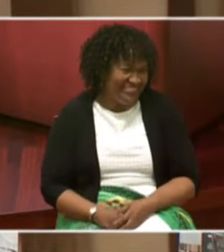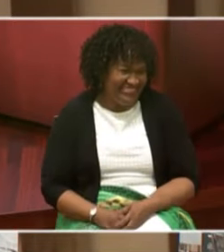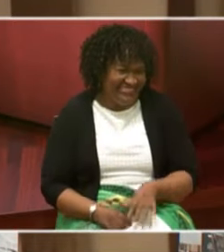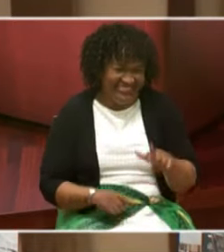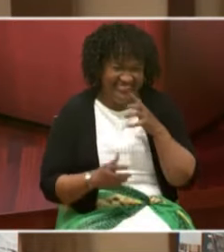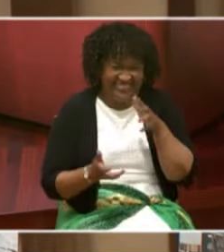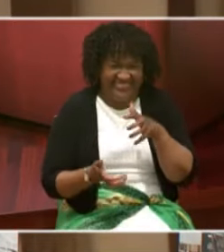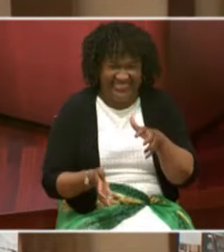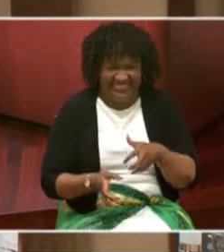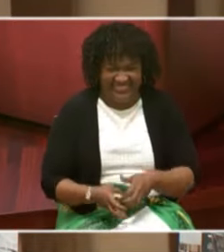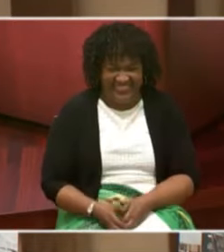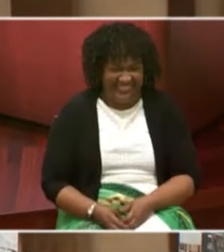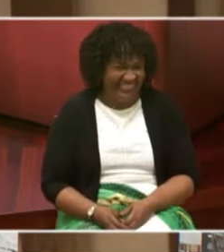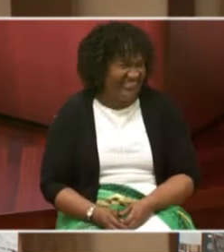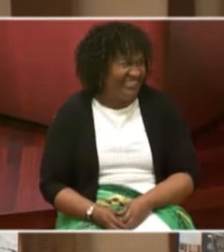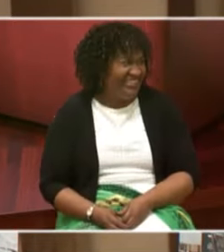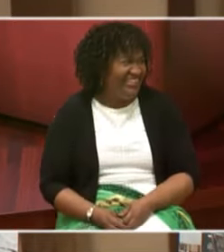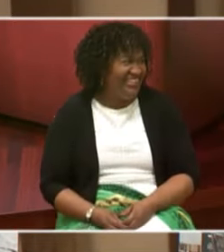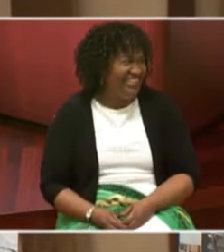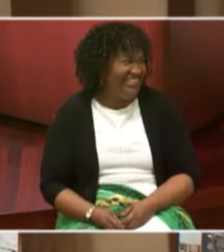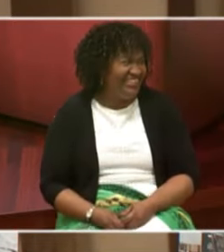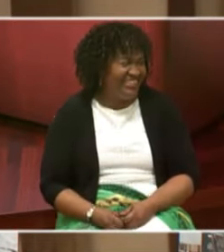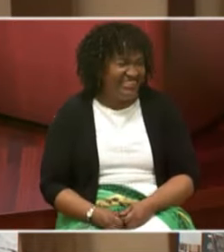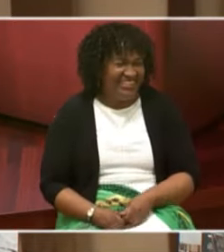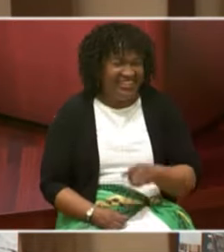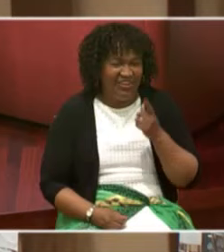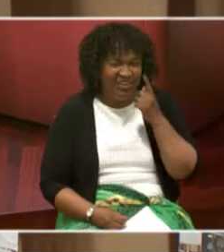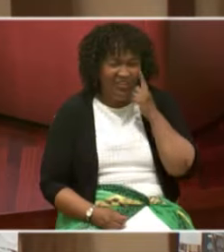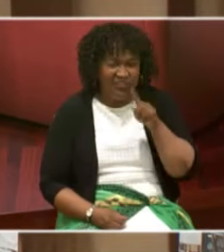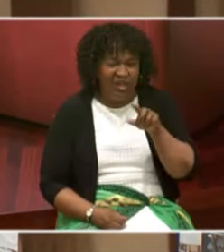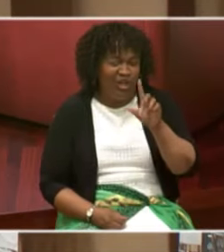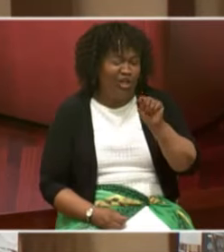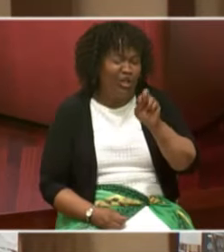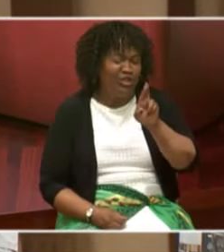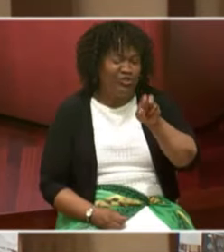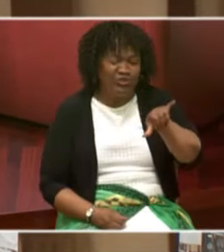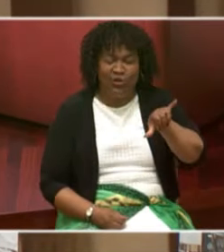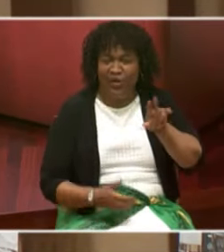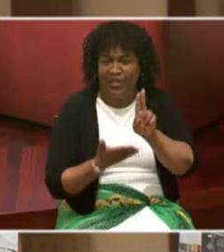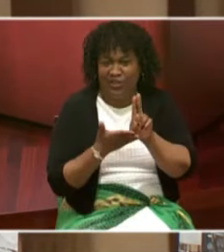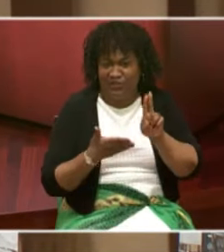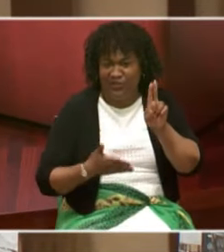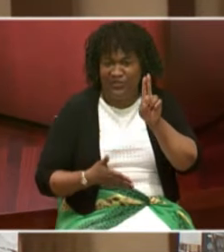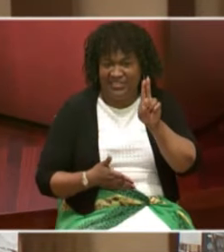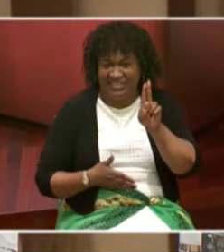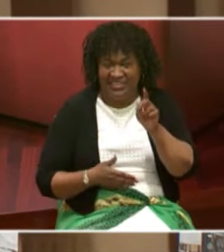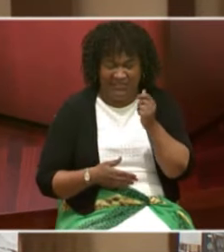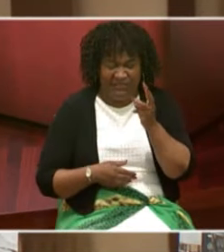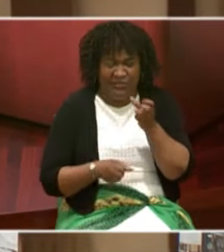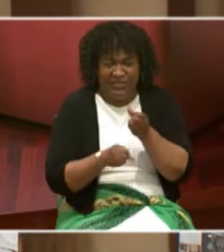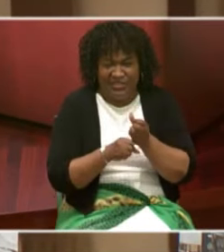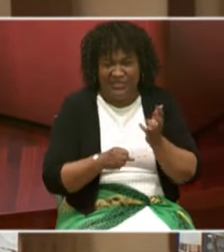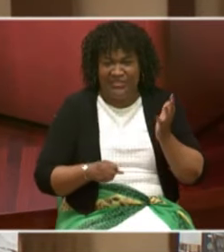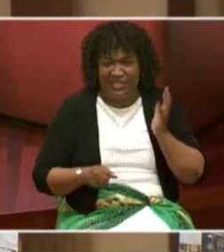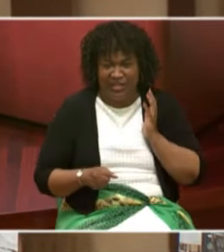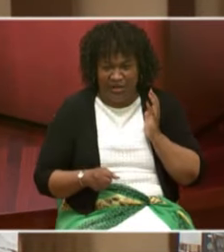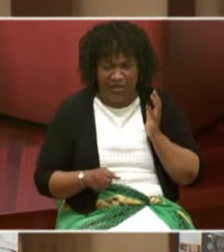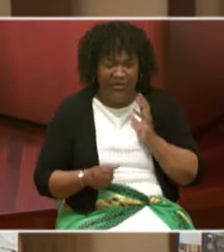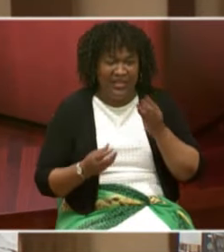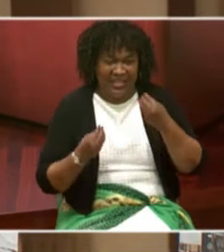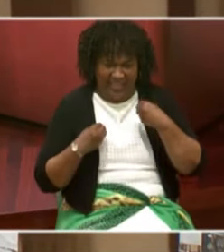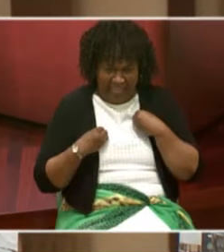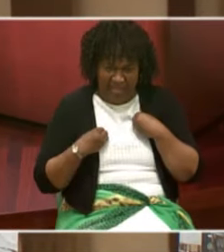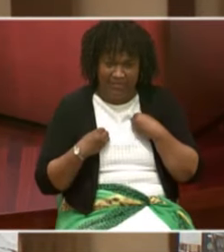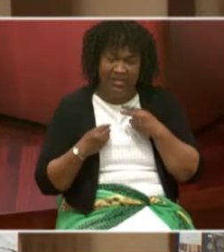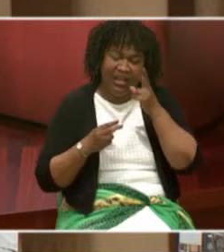We have a right to know what is in the food we eat. Have a right to know what in the water we drink. What is in the air